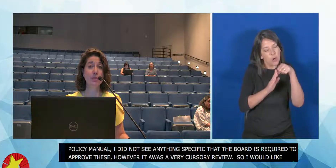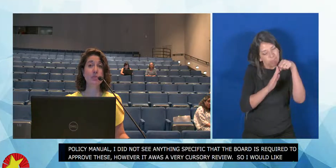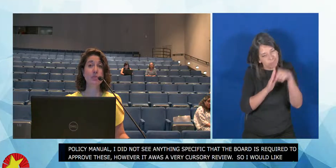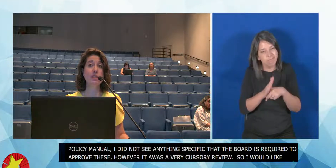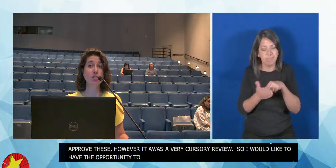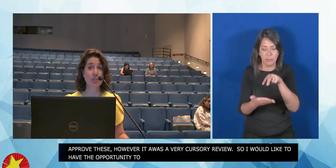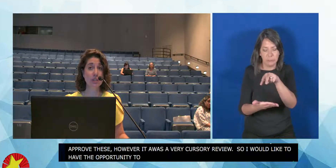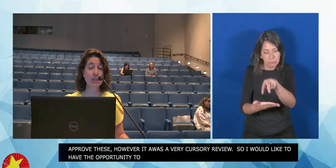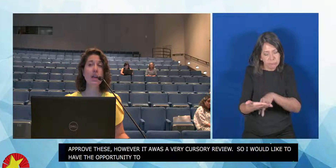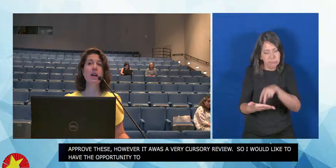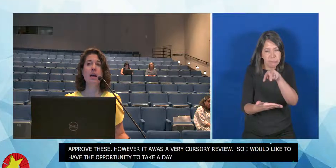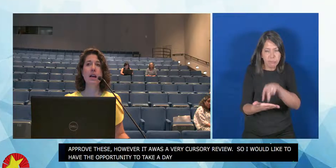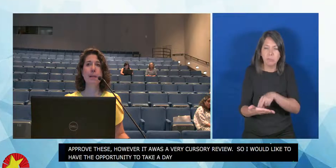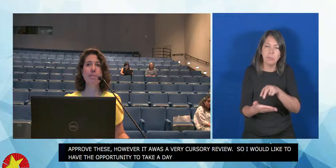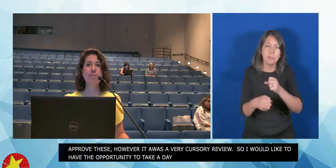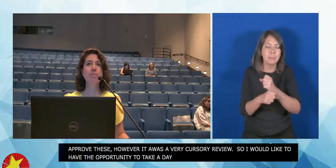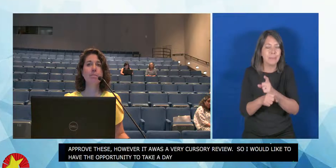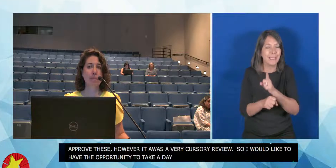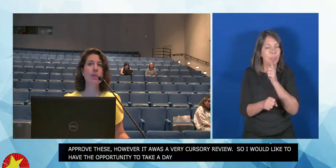make absolutely certain.